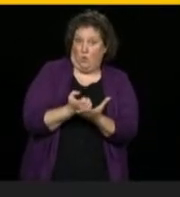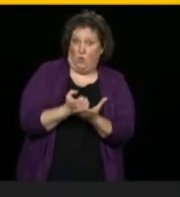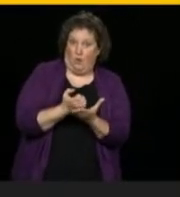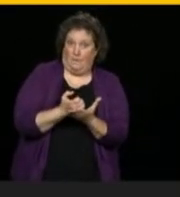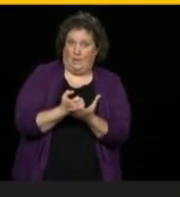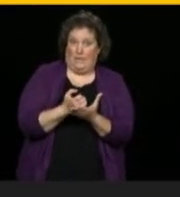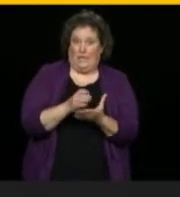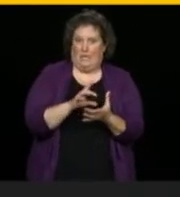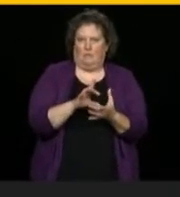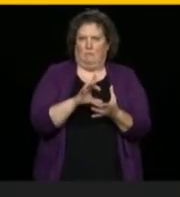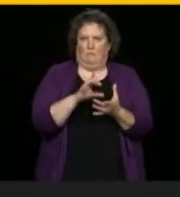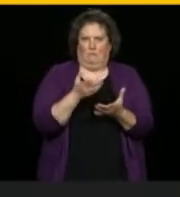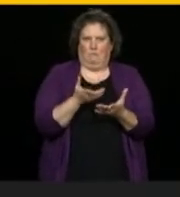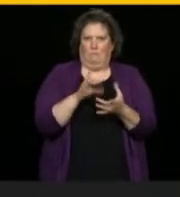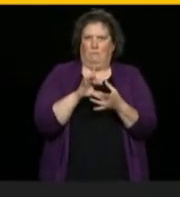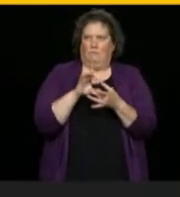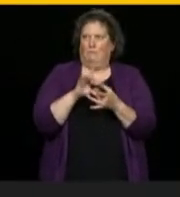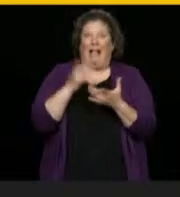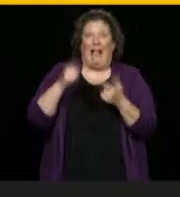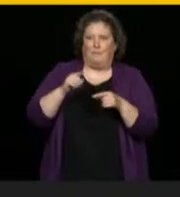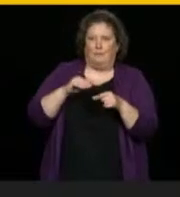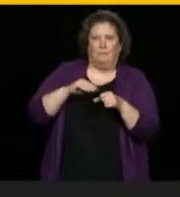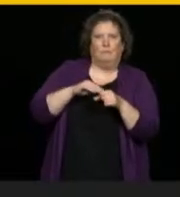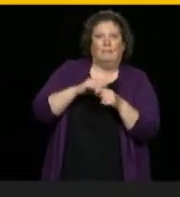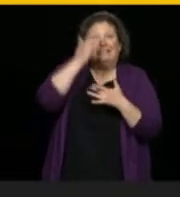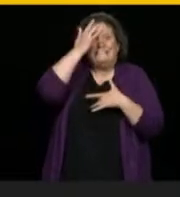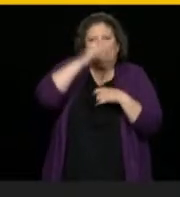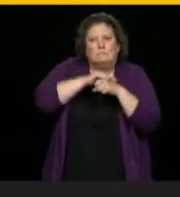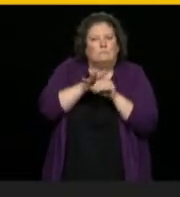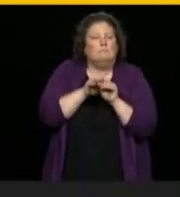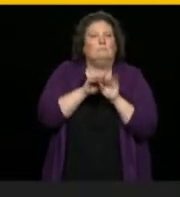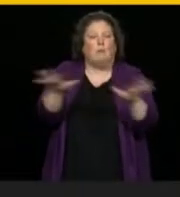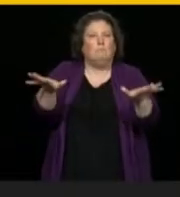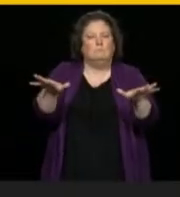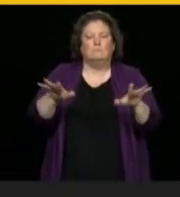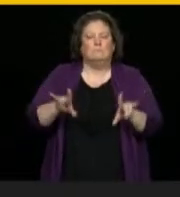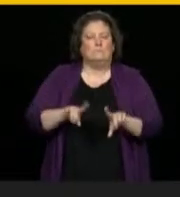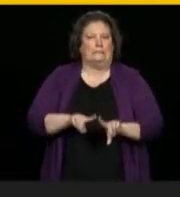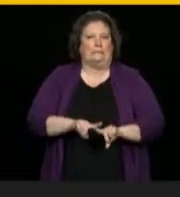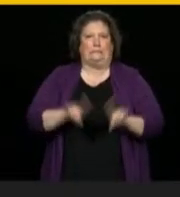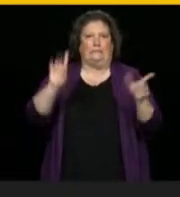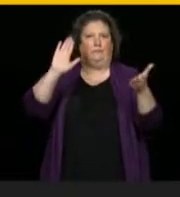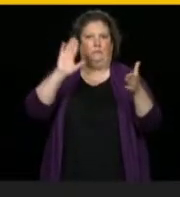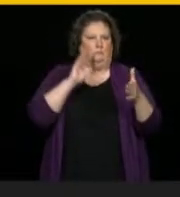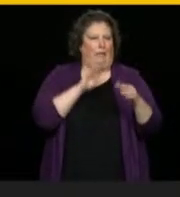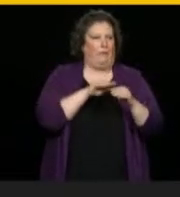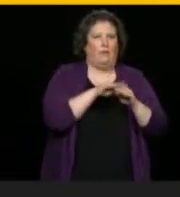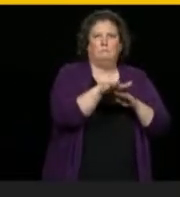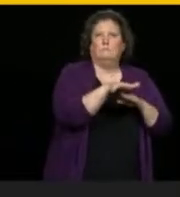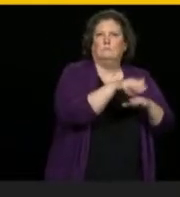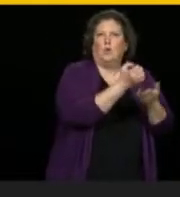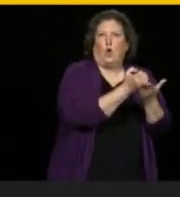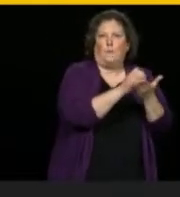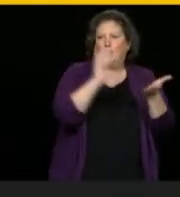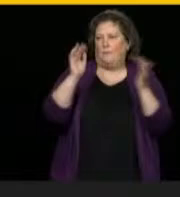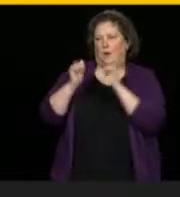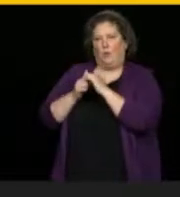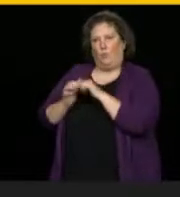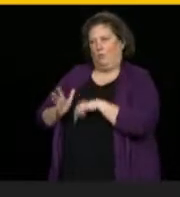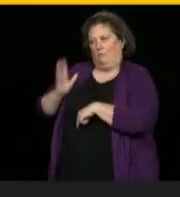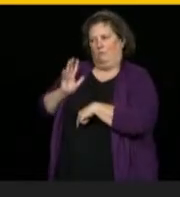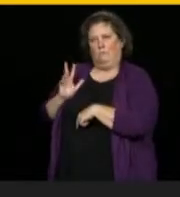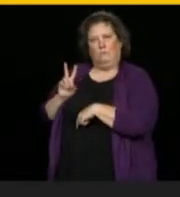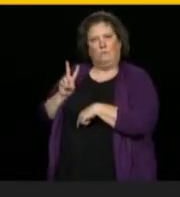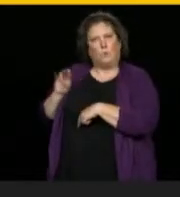pandemic that has very, very different impacts on the economy than previous challenges faced over the past